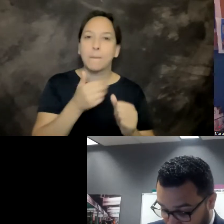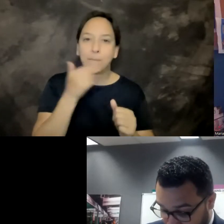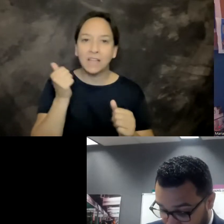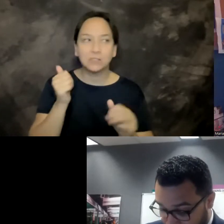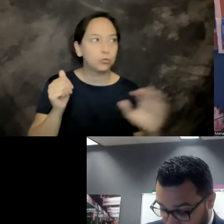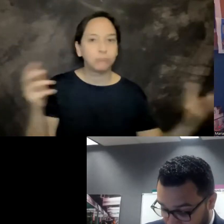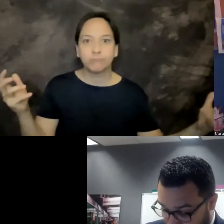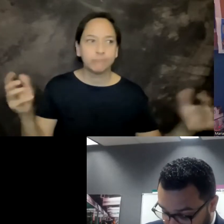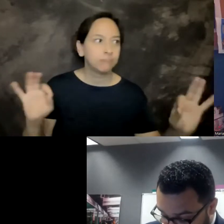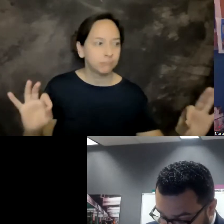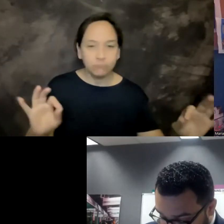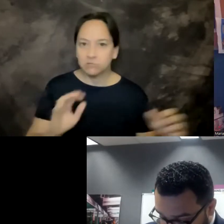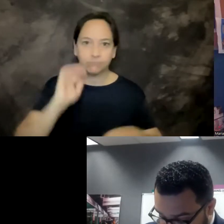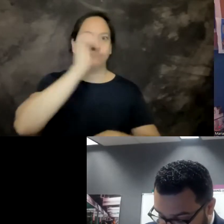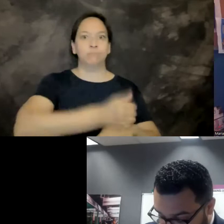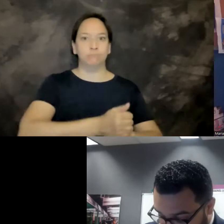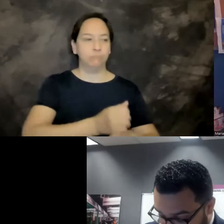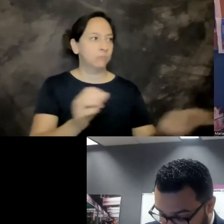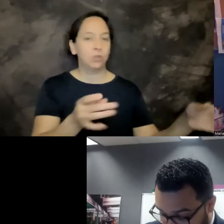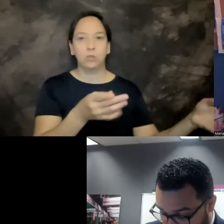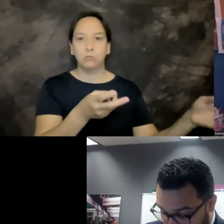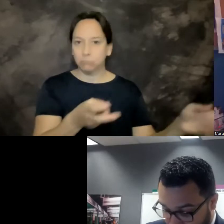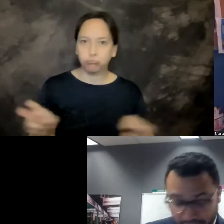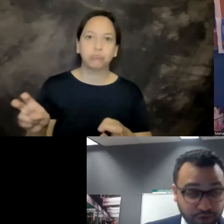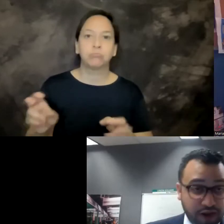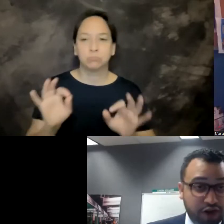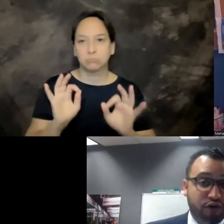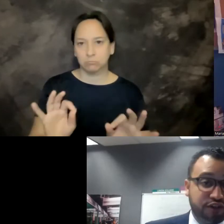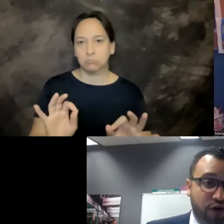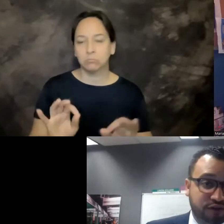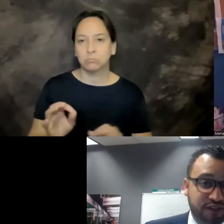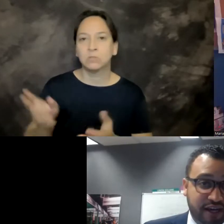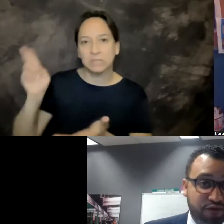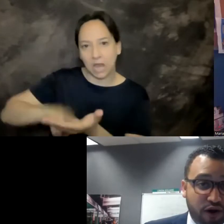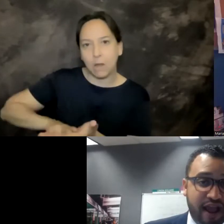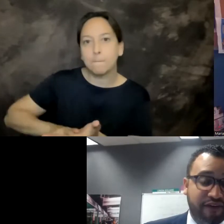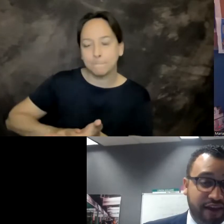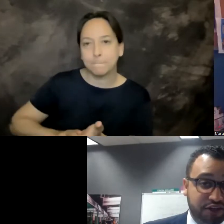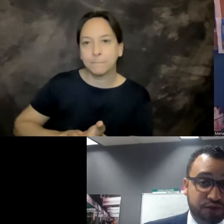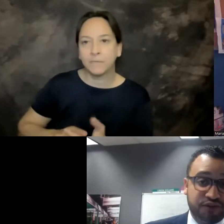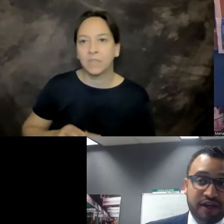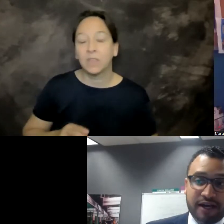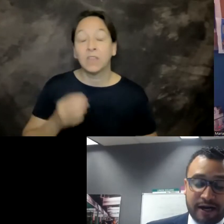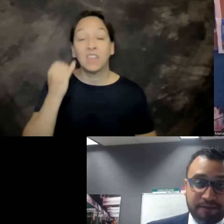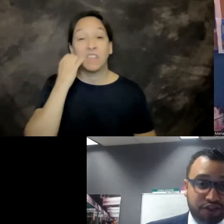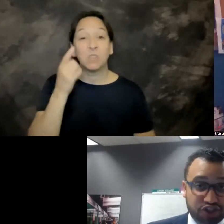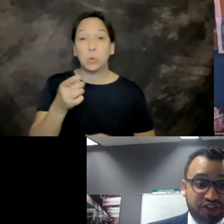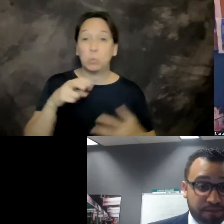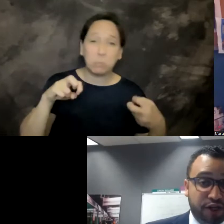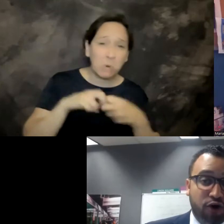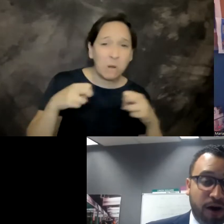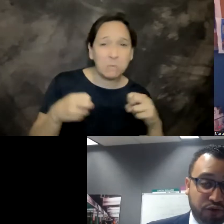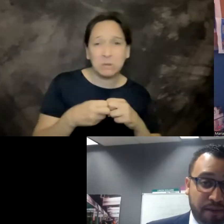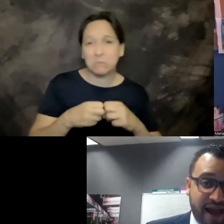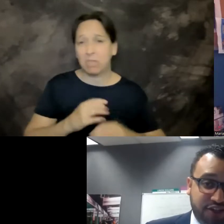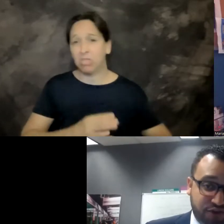And again, I would encourage folks that if you are having issues, to just simply